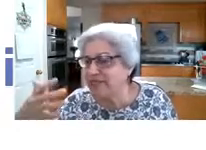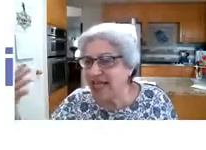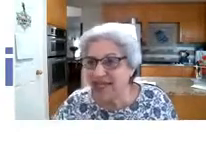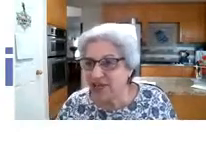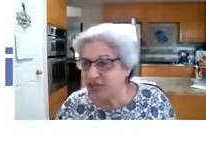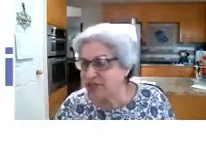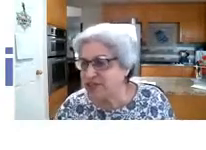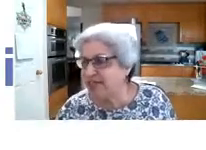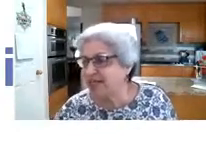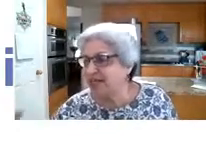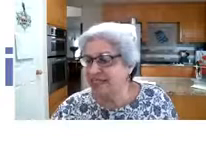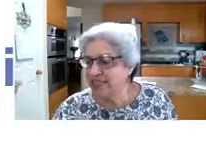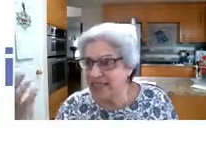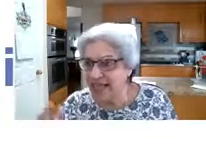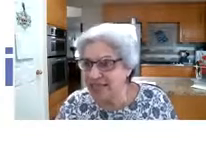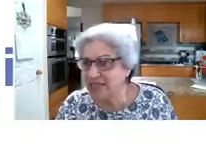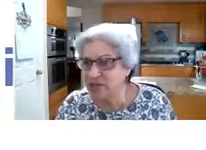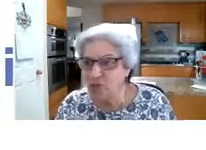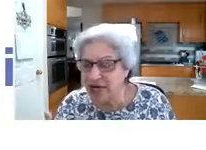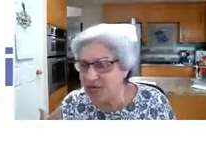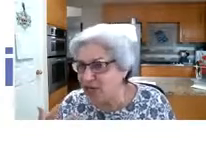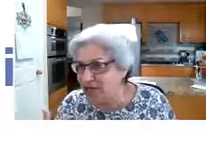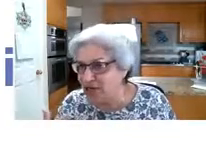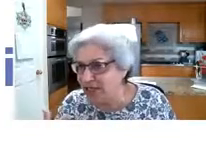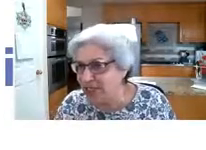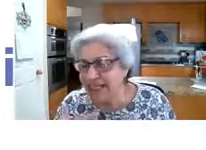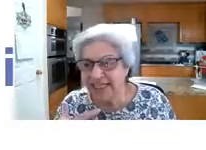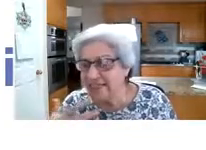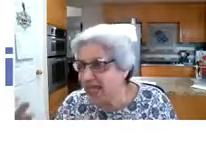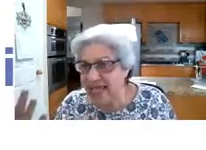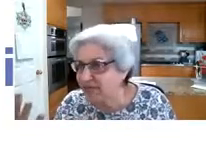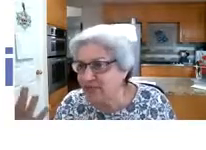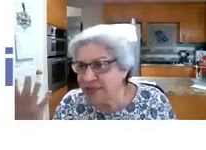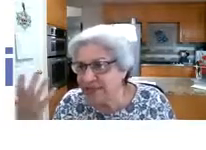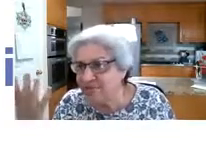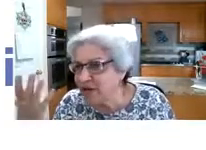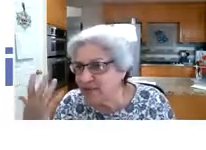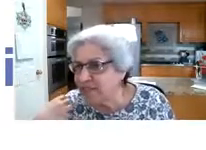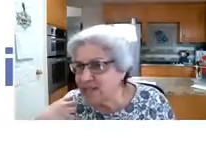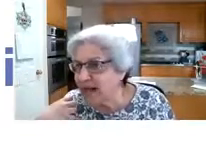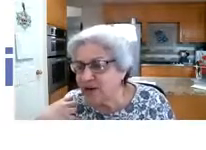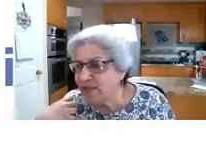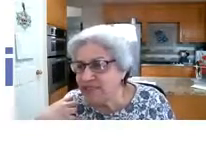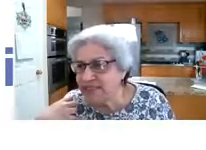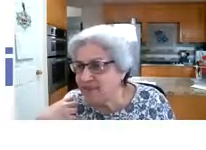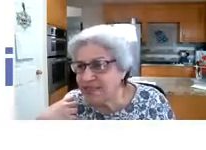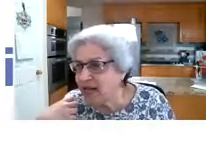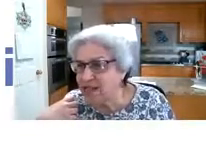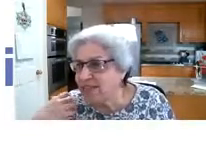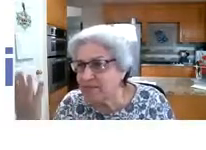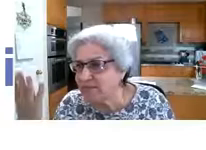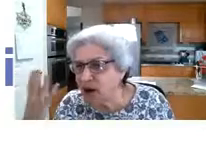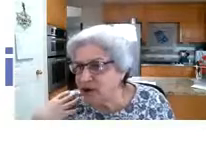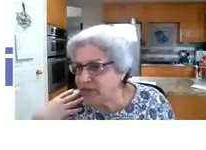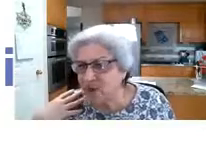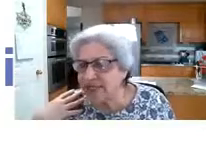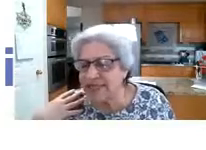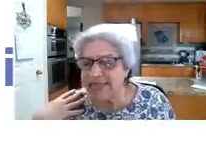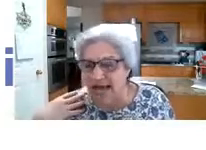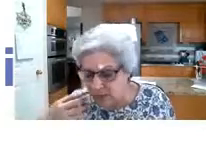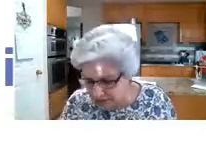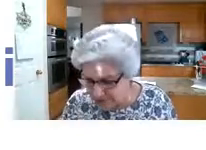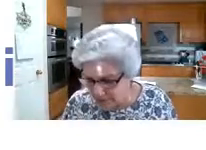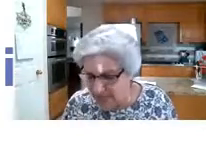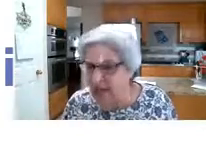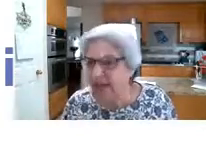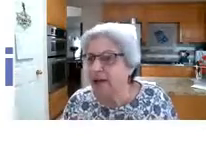gotten from 10 years to less than 1 year if we, you know, somehow didn't cut some part of the